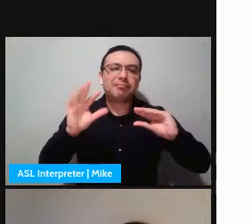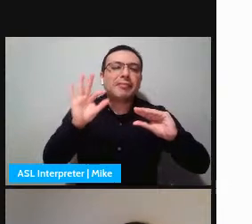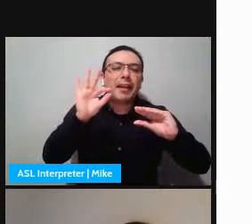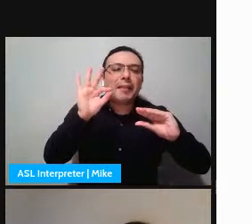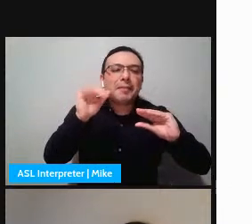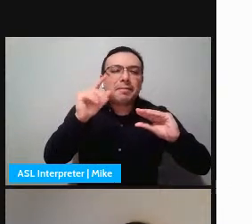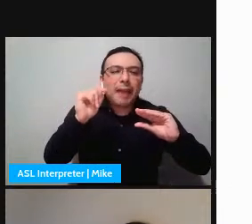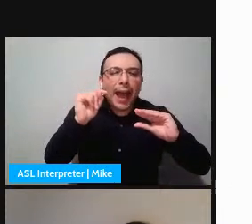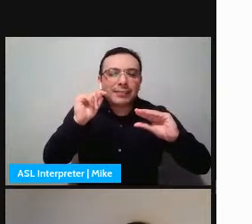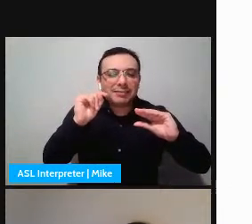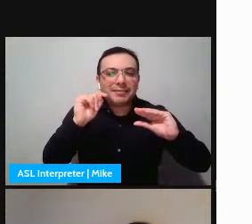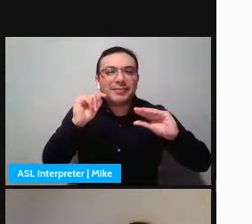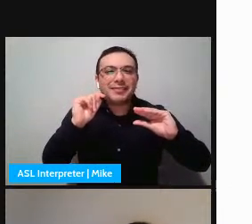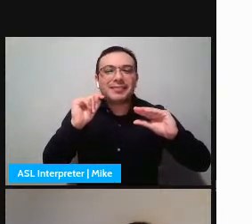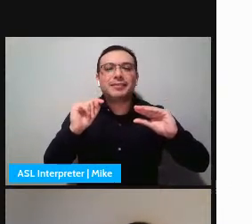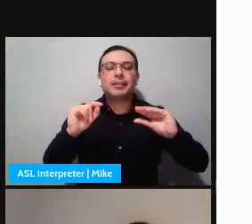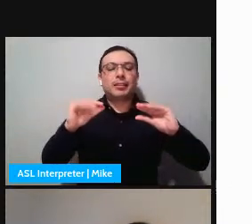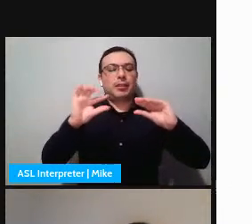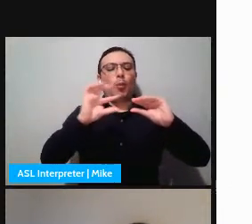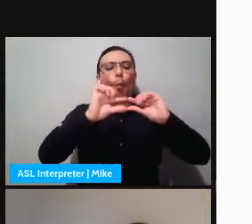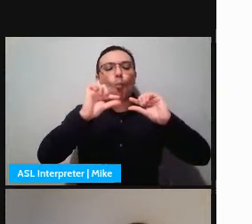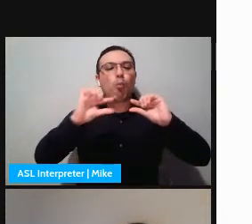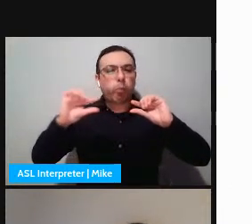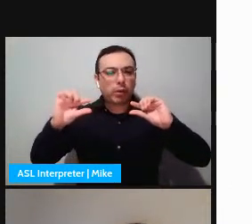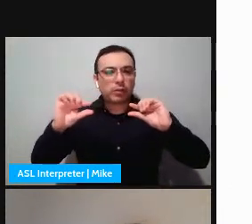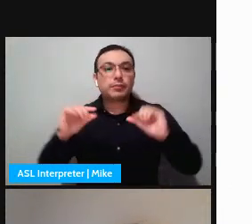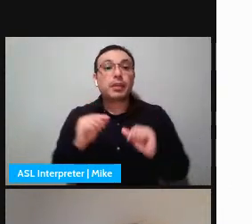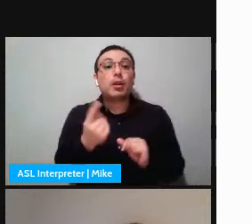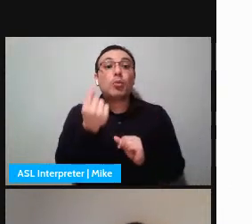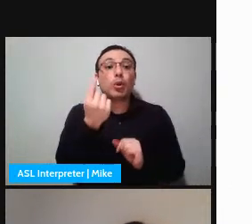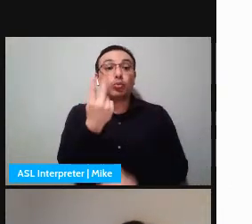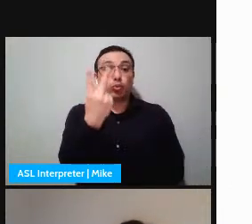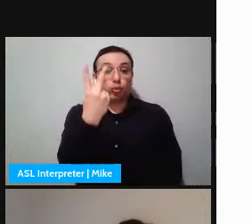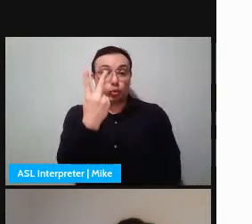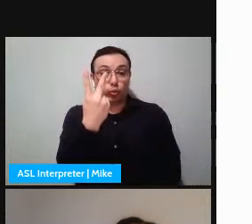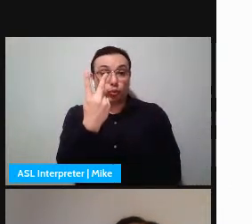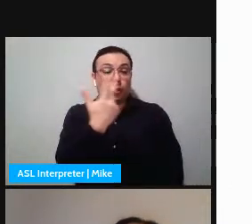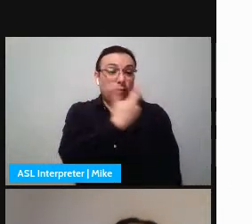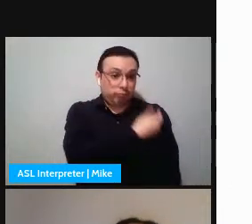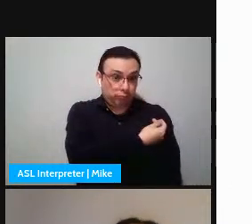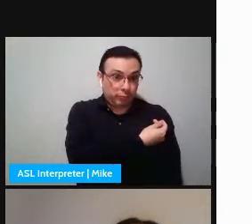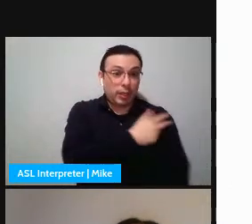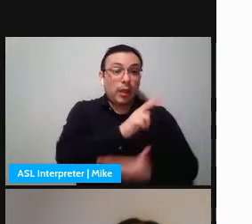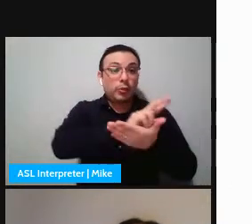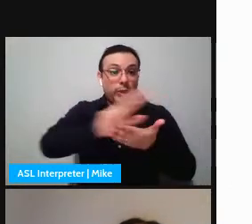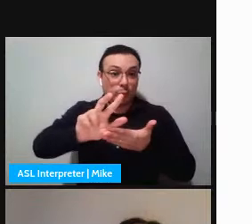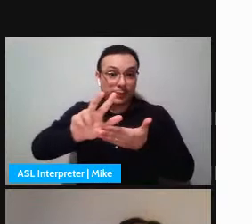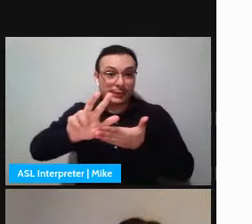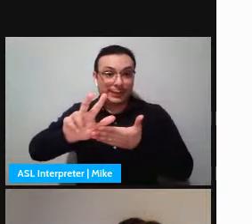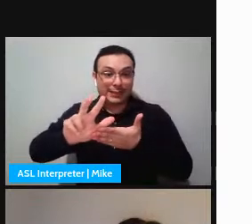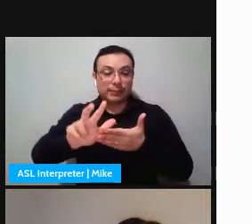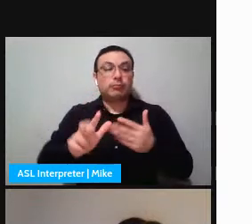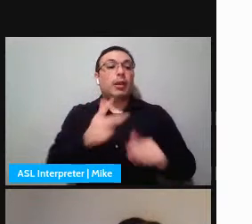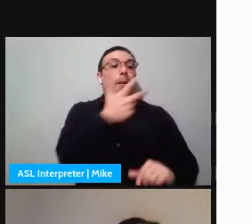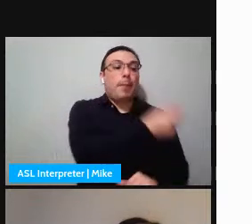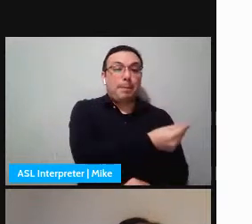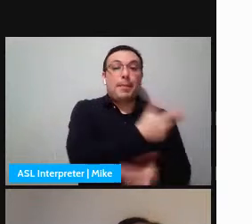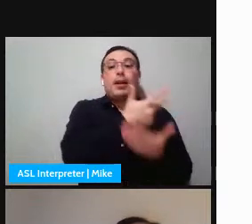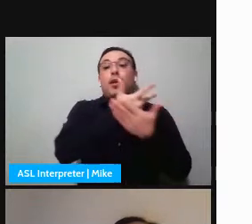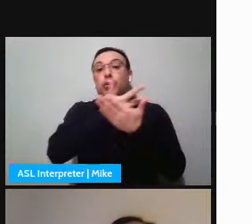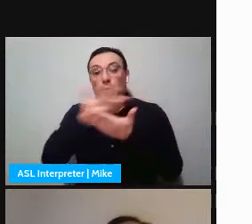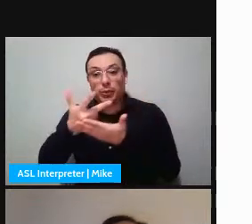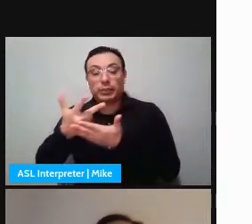inside. It's 2 doses, 3 weeks apart. It's the one that has to be stored at extremely low